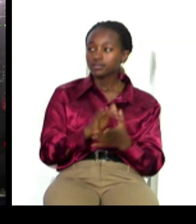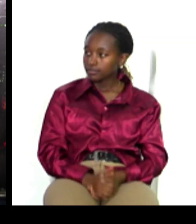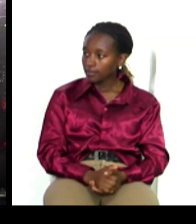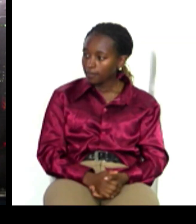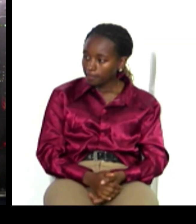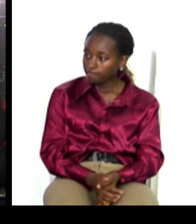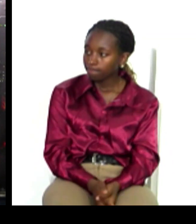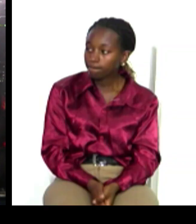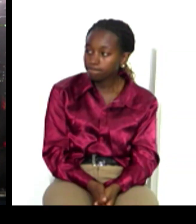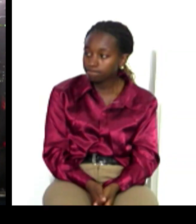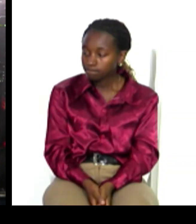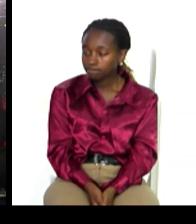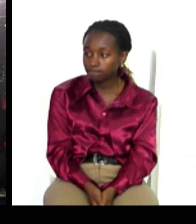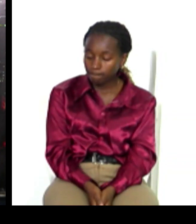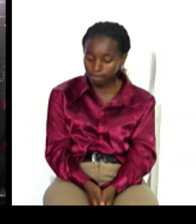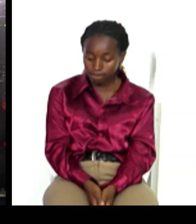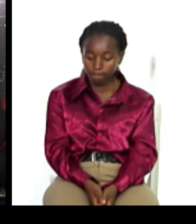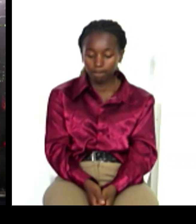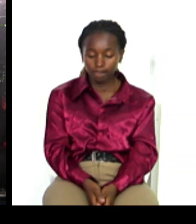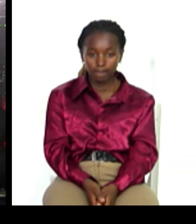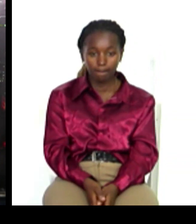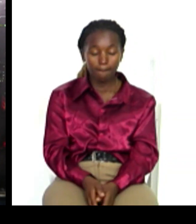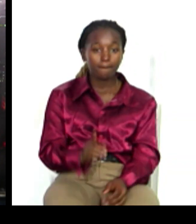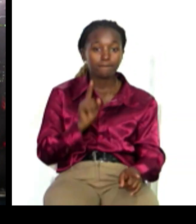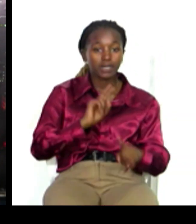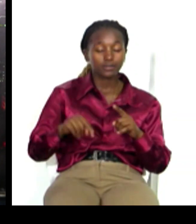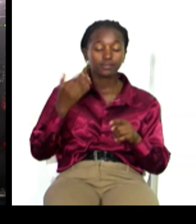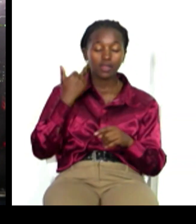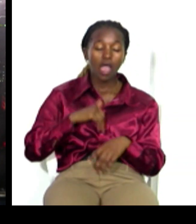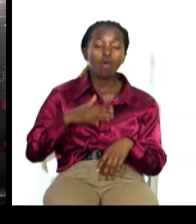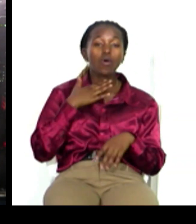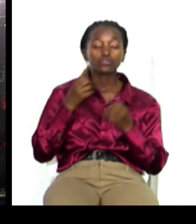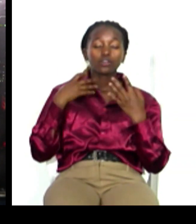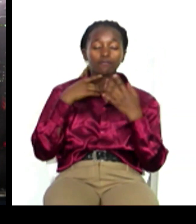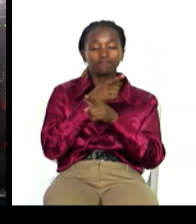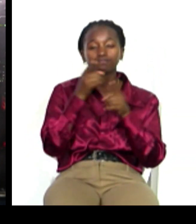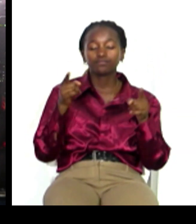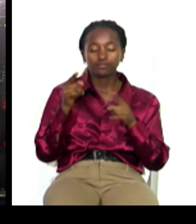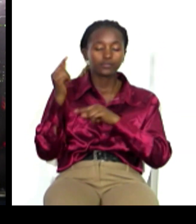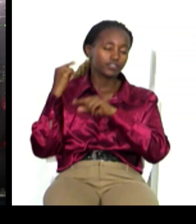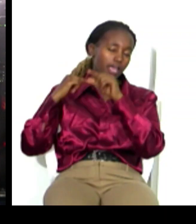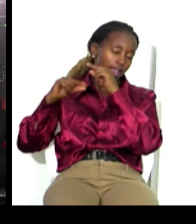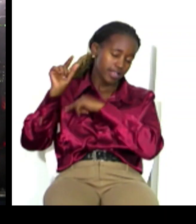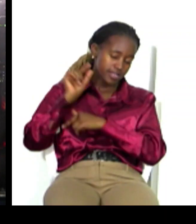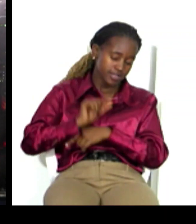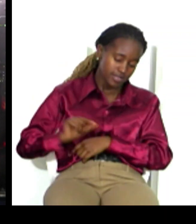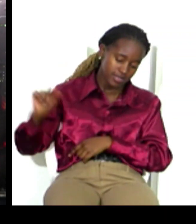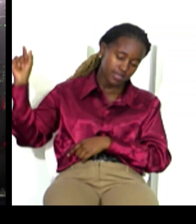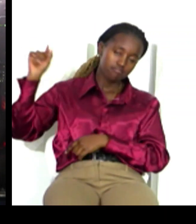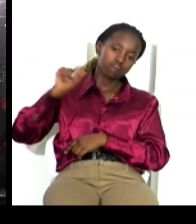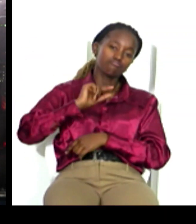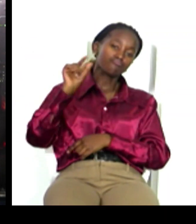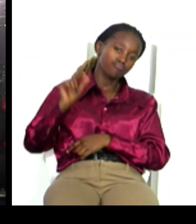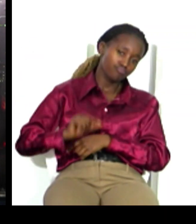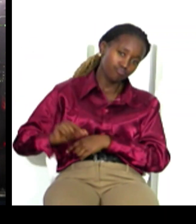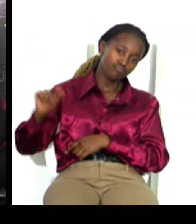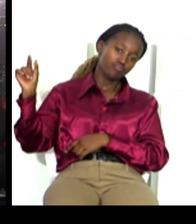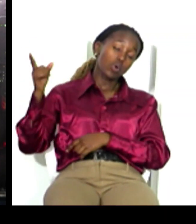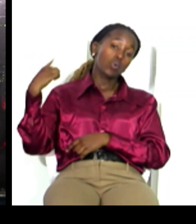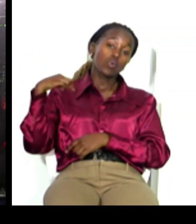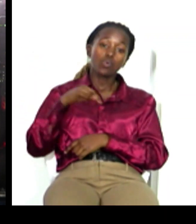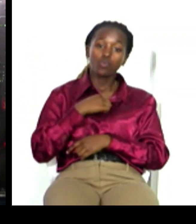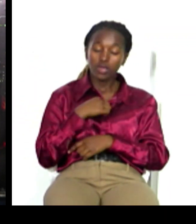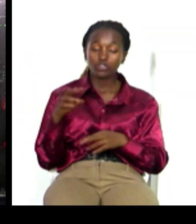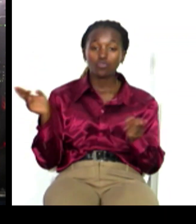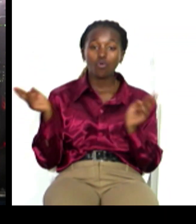But what I can tell all the Gen Z outside there, wherever that they are watching us from, it's us that are going